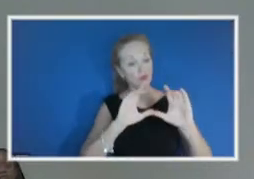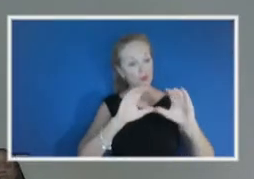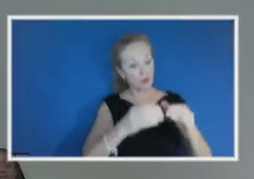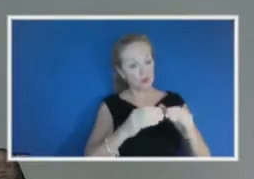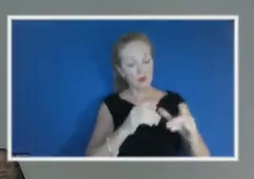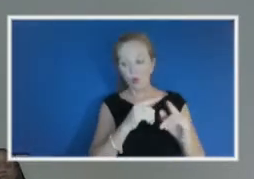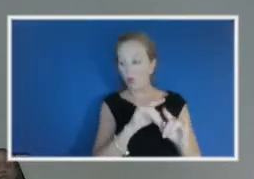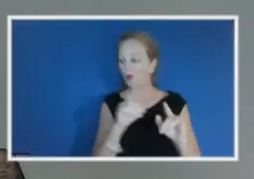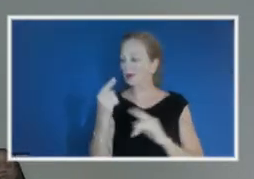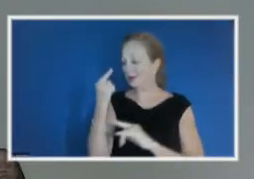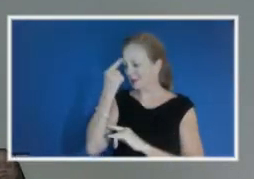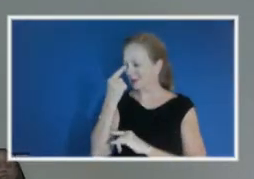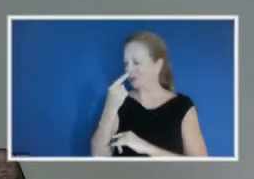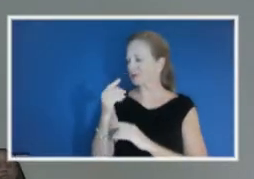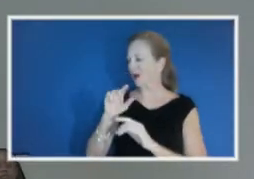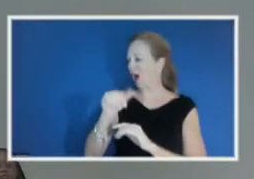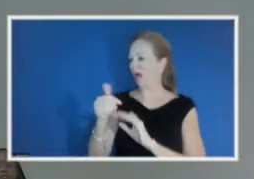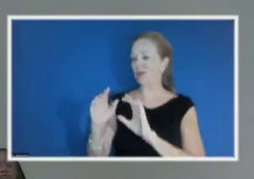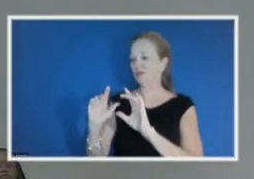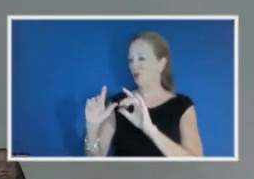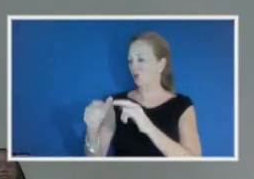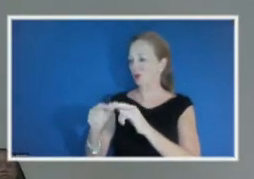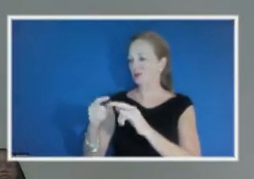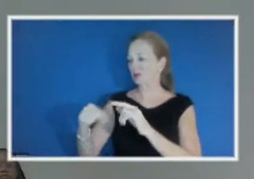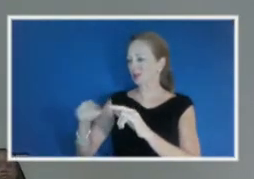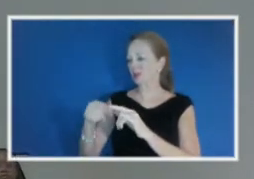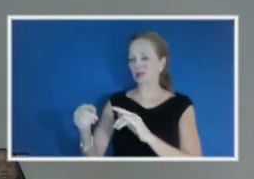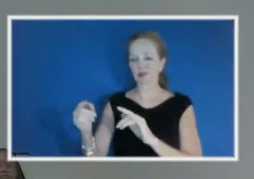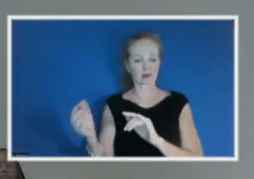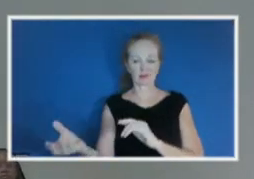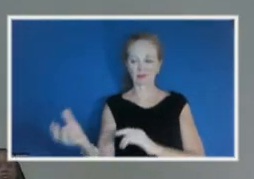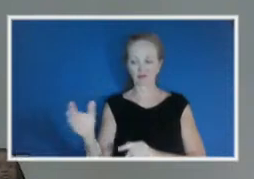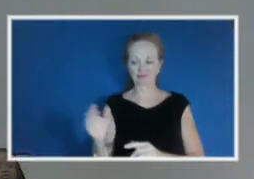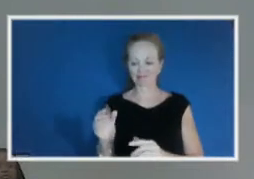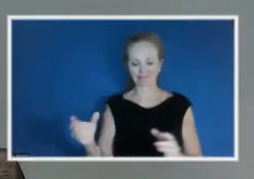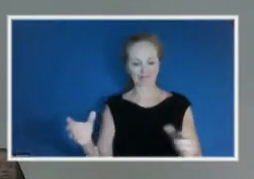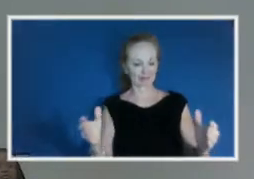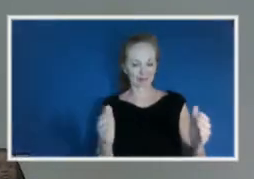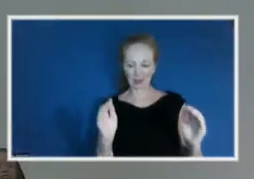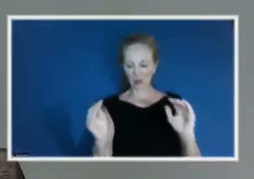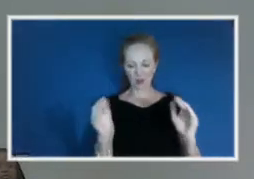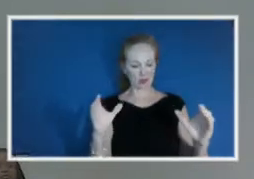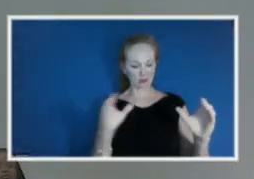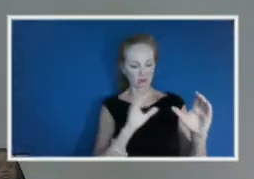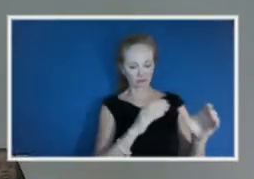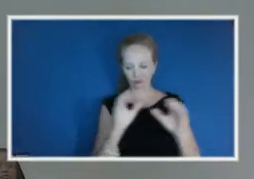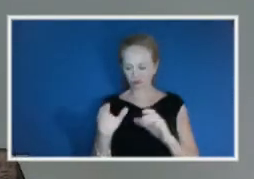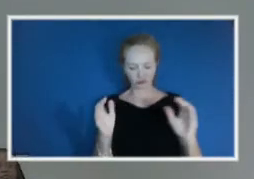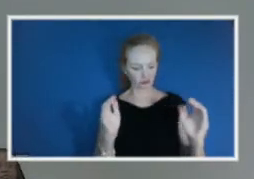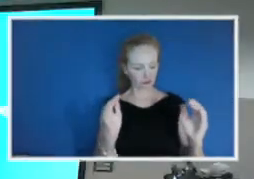compare the two? Yeah, absolutely. So let me mention quickly. Sorry. Yes, Mr. Manager.